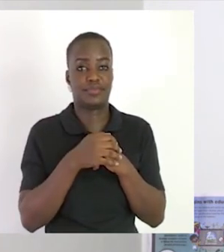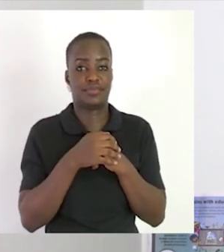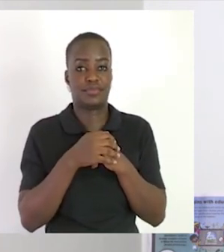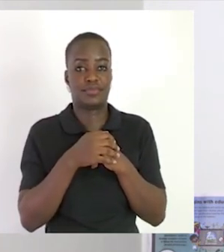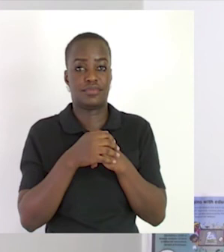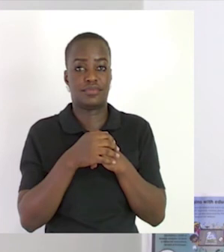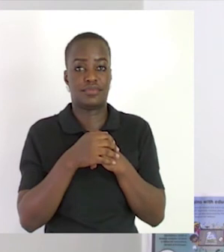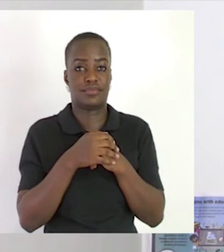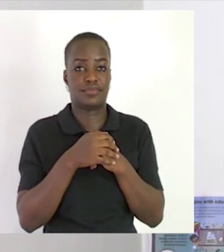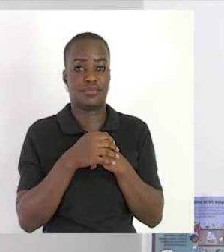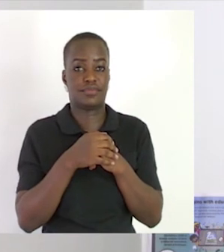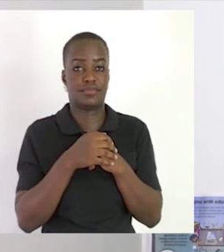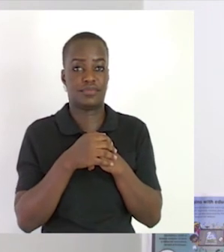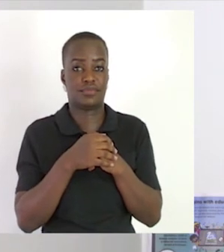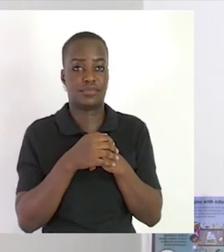There it is.